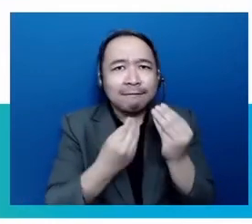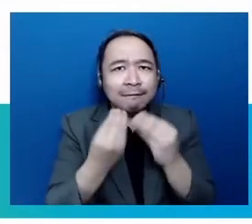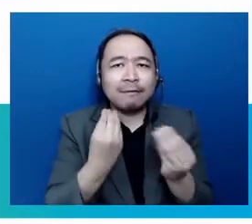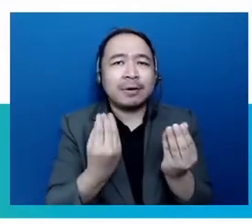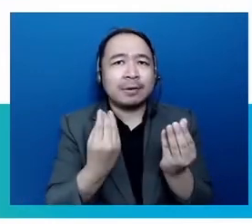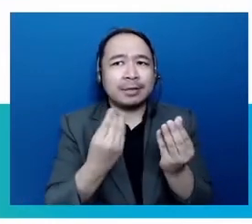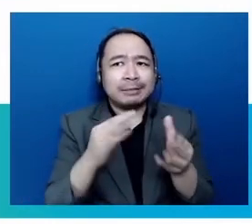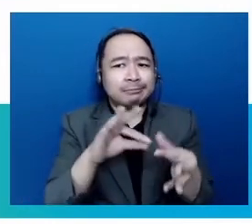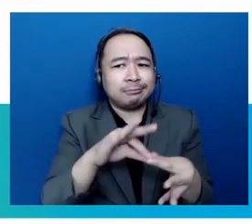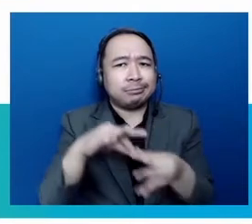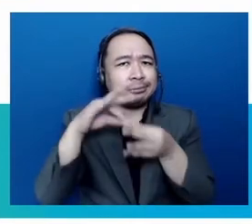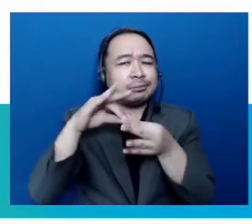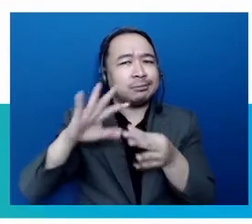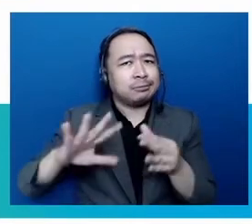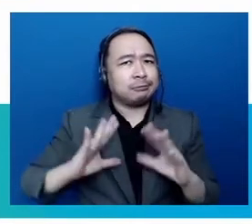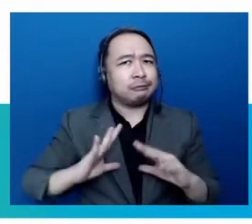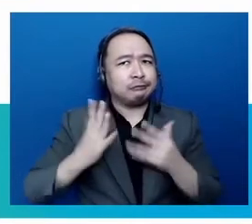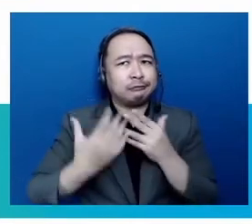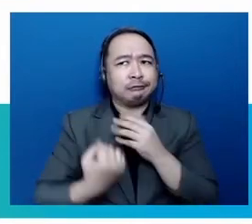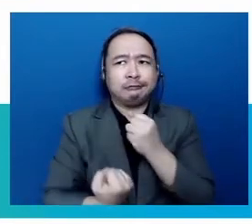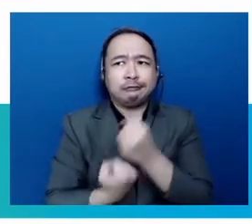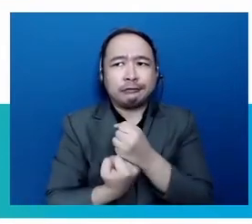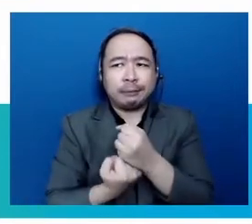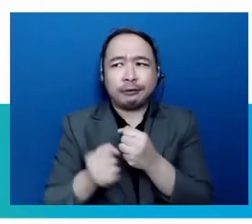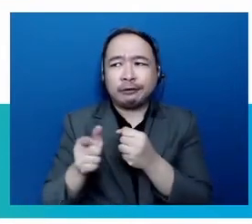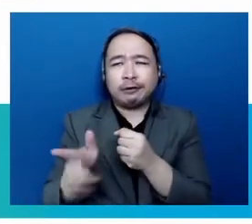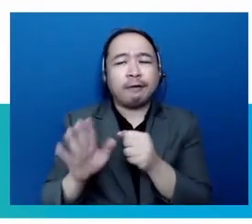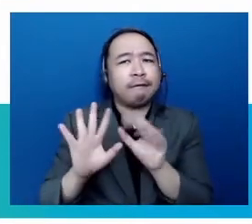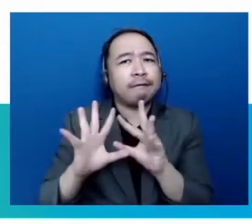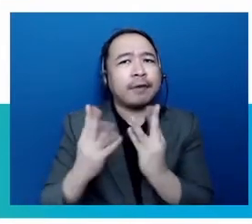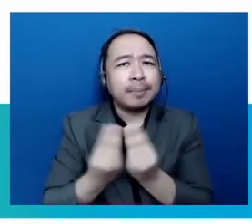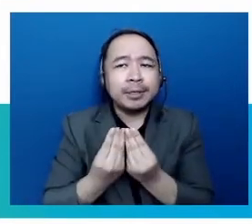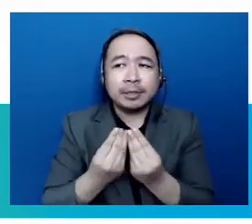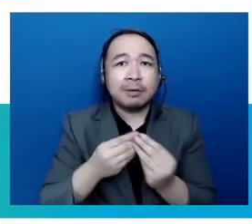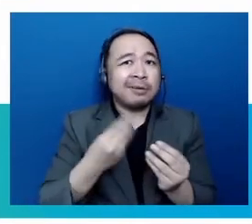livelihoods, and in terms of their income that has been reduced